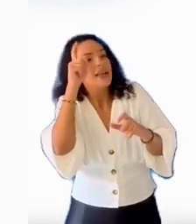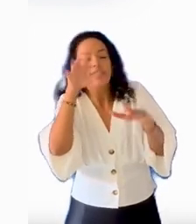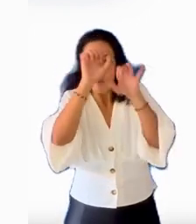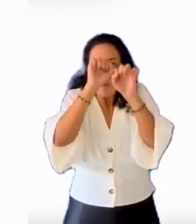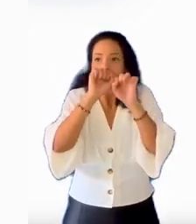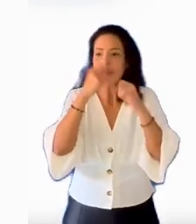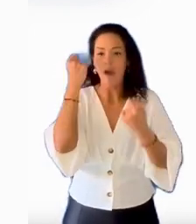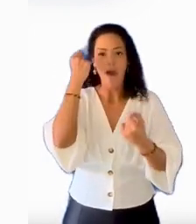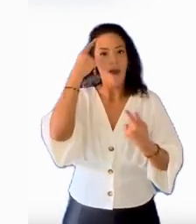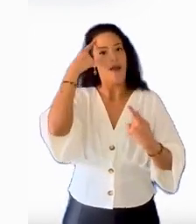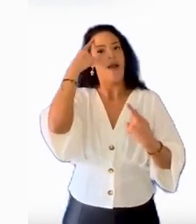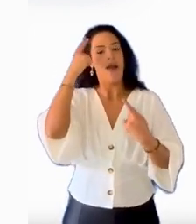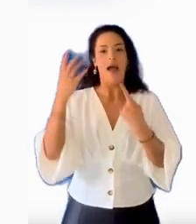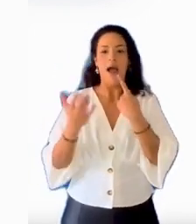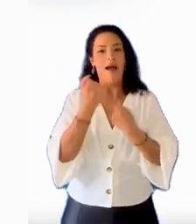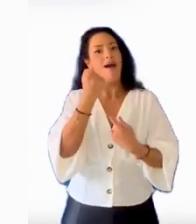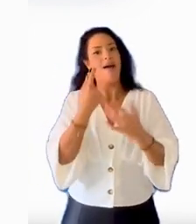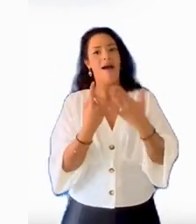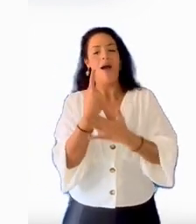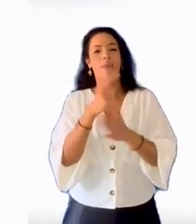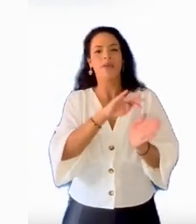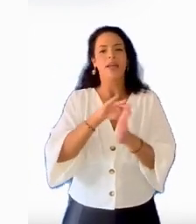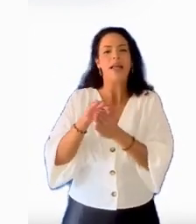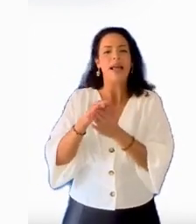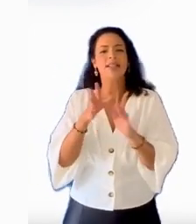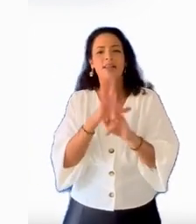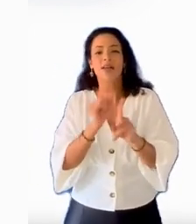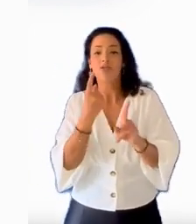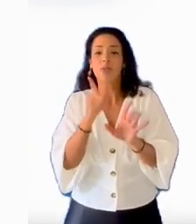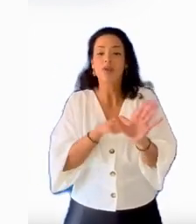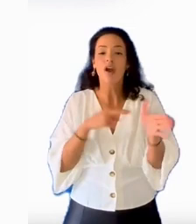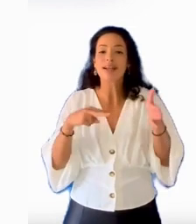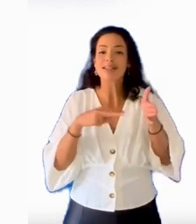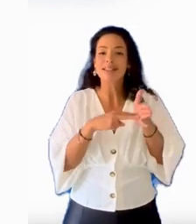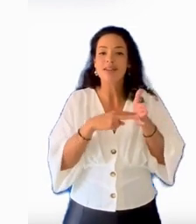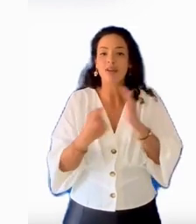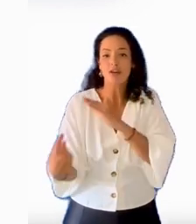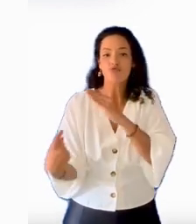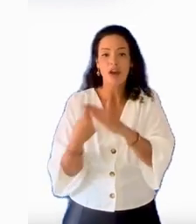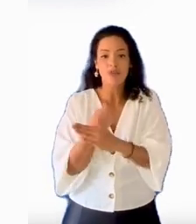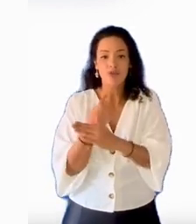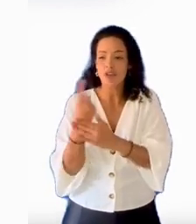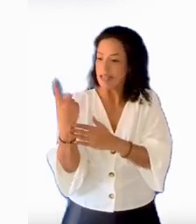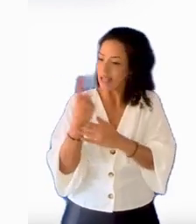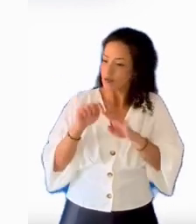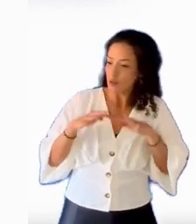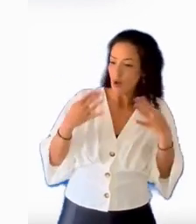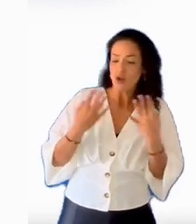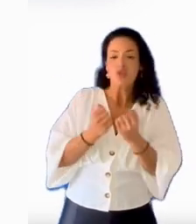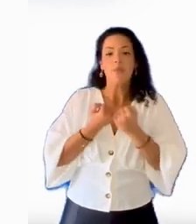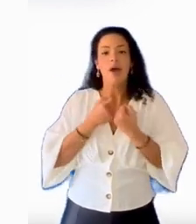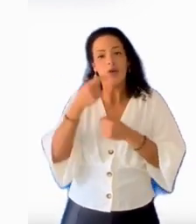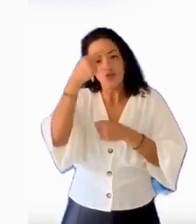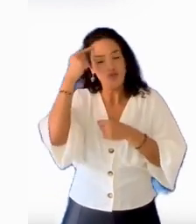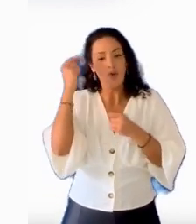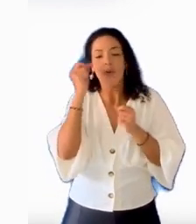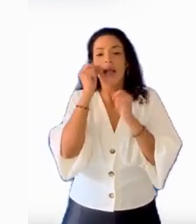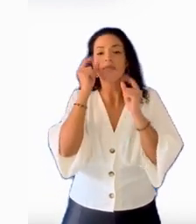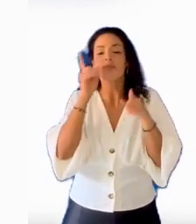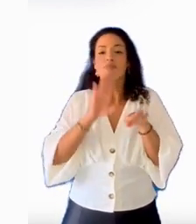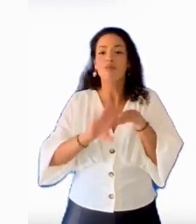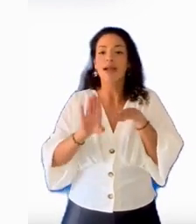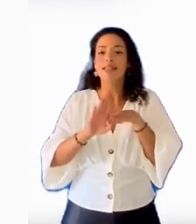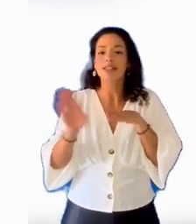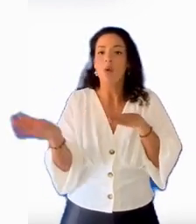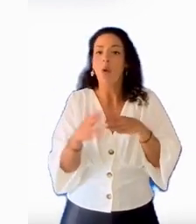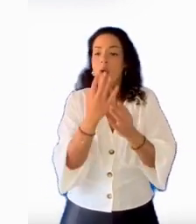gained. Here is an example from a young Syrian refugee who attended one of my workshops on trauma-informed practice. All the